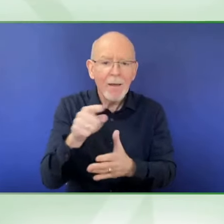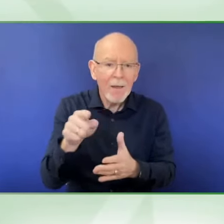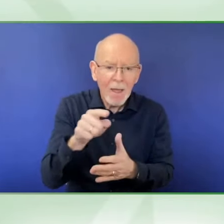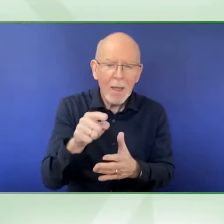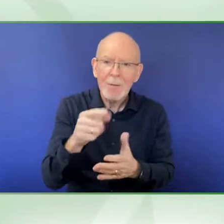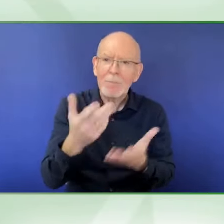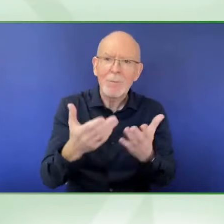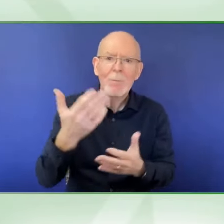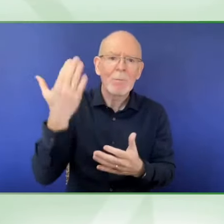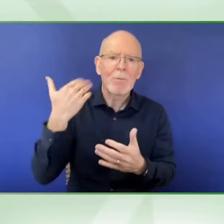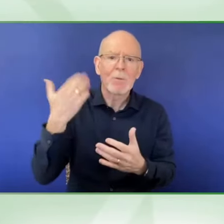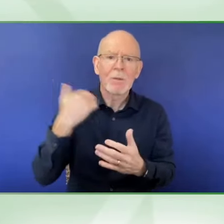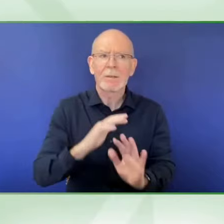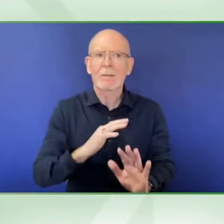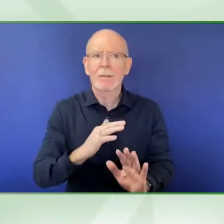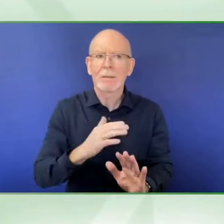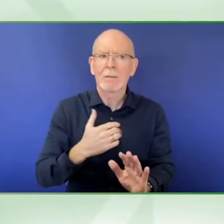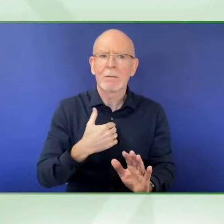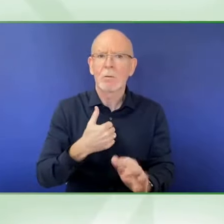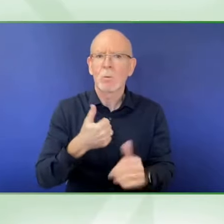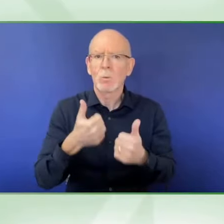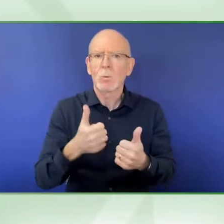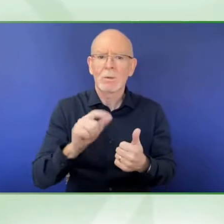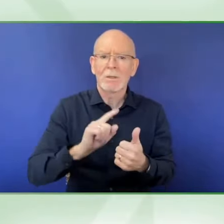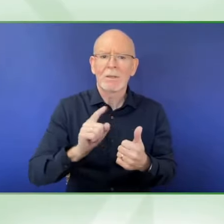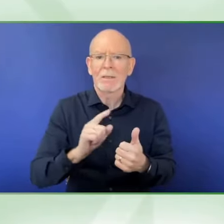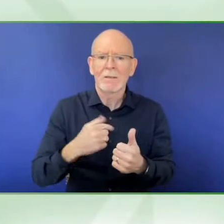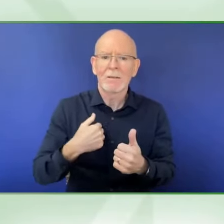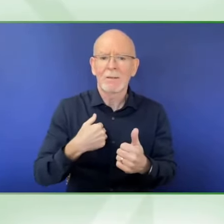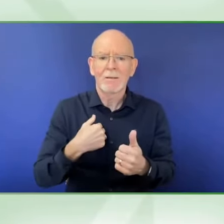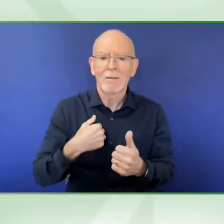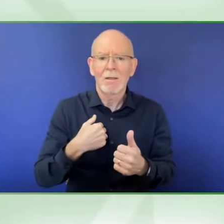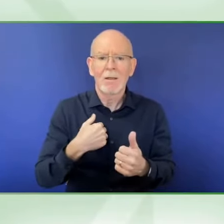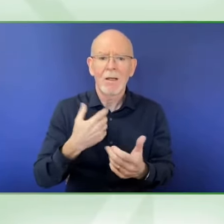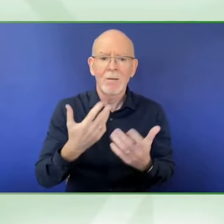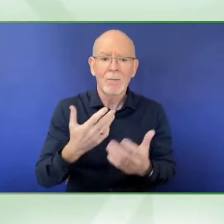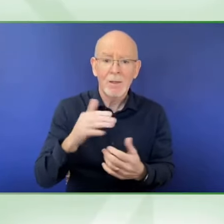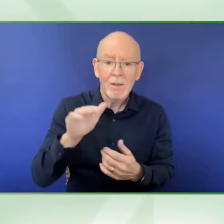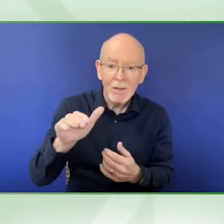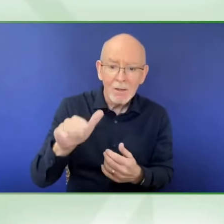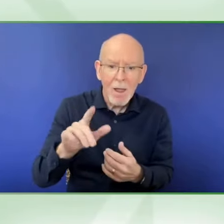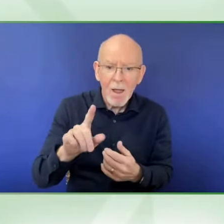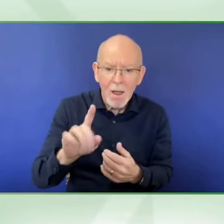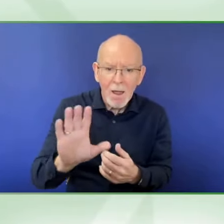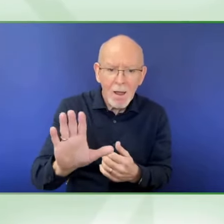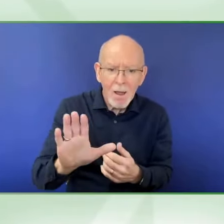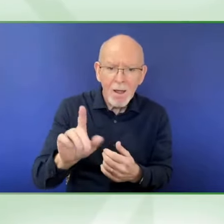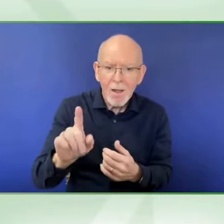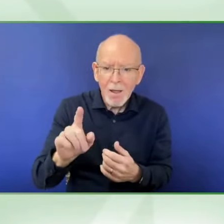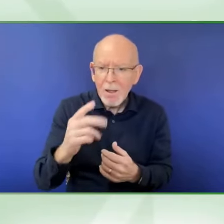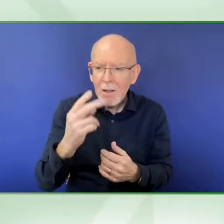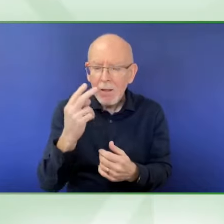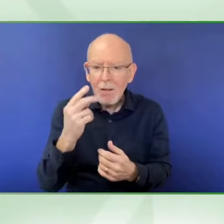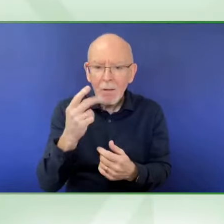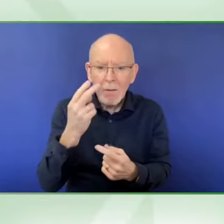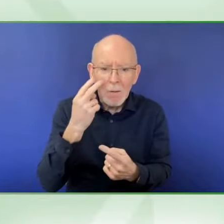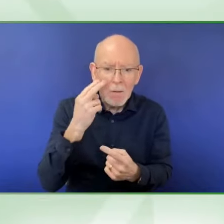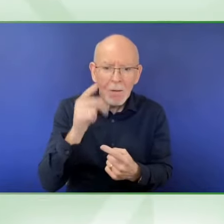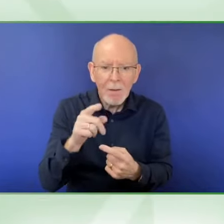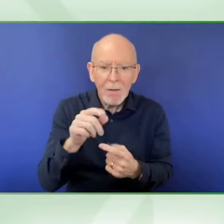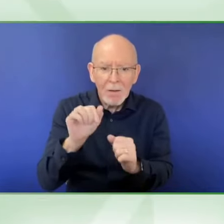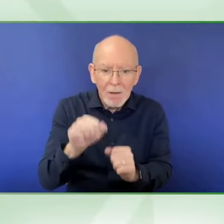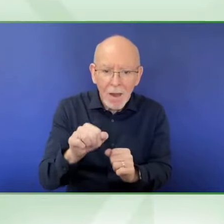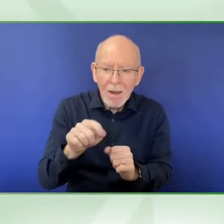to see if you really want to share something with them, or are you looking for something back, or it's